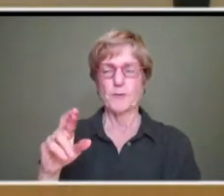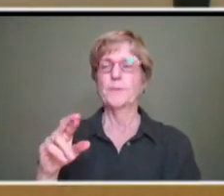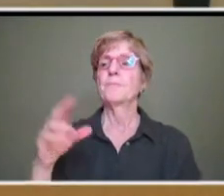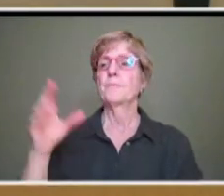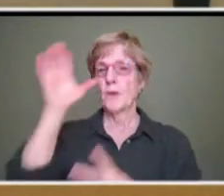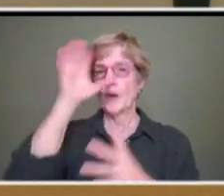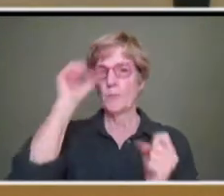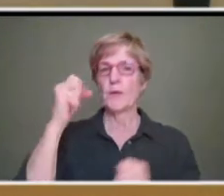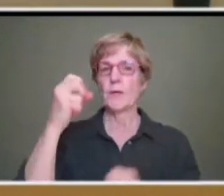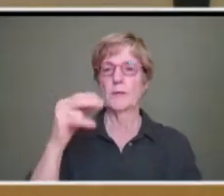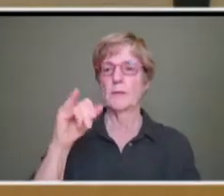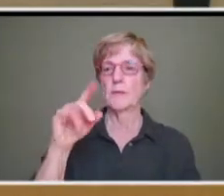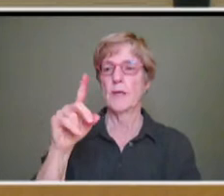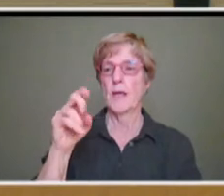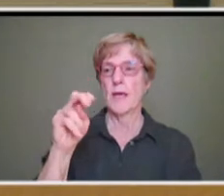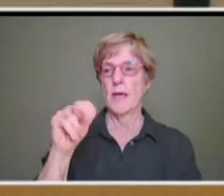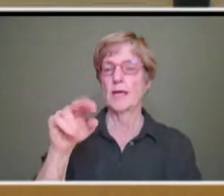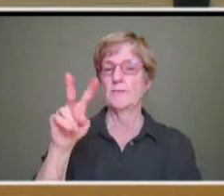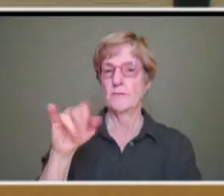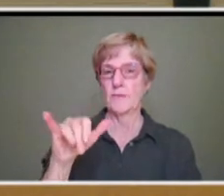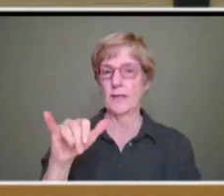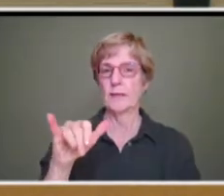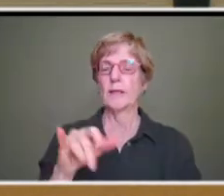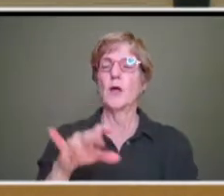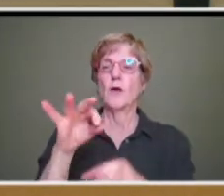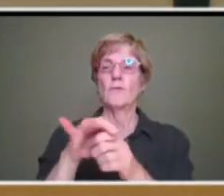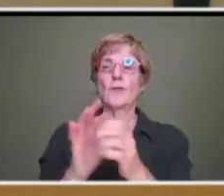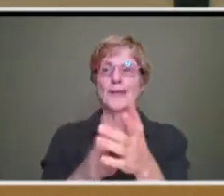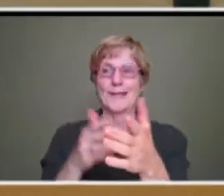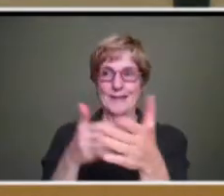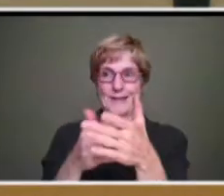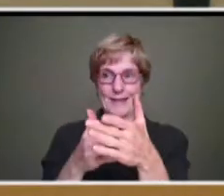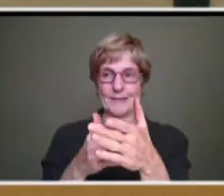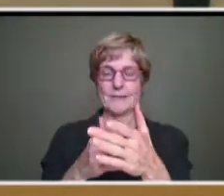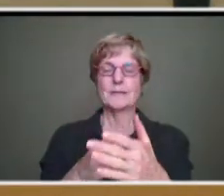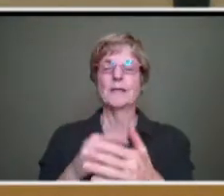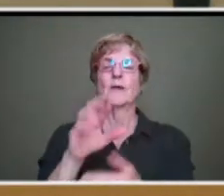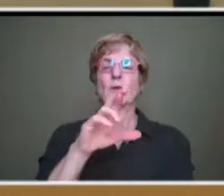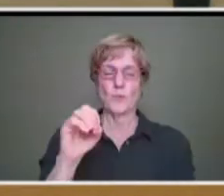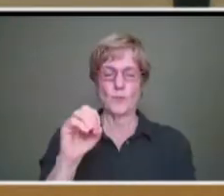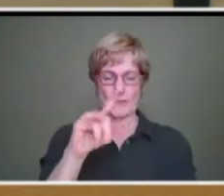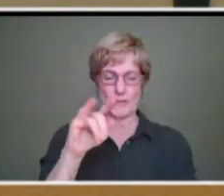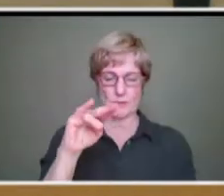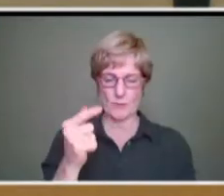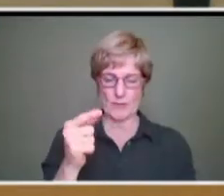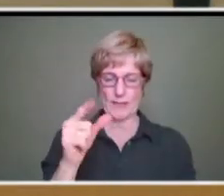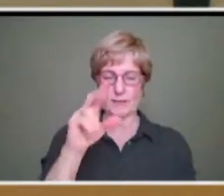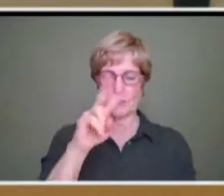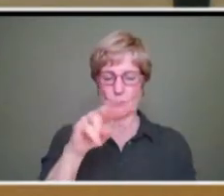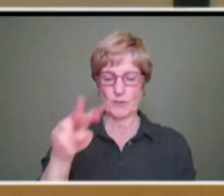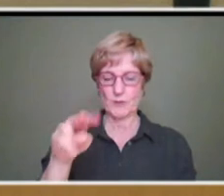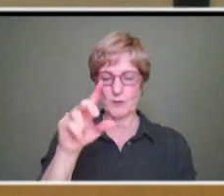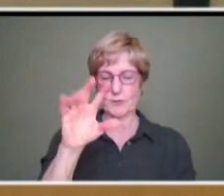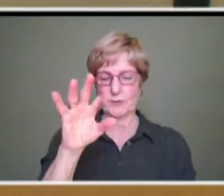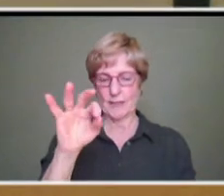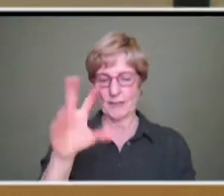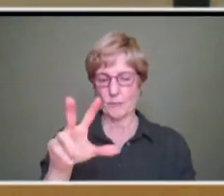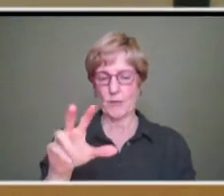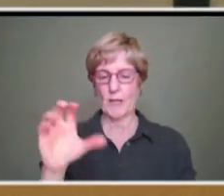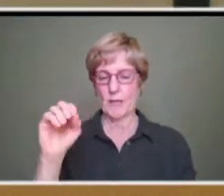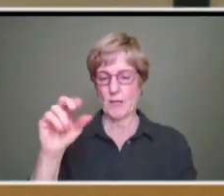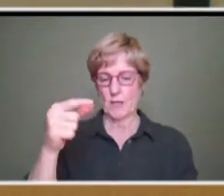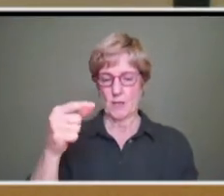I'm here to vote against the rezoning of 20 2293 the gondola the gondola